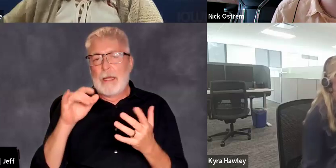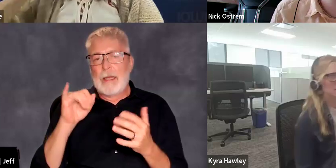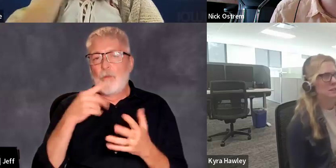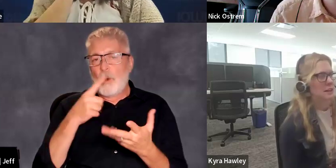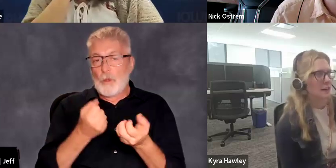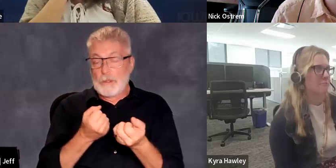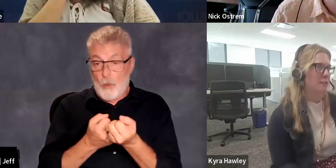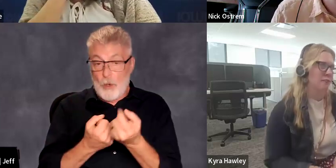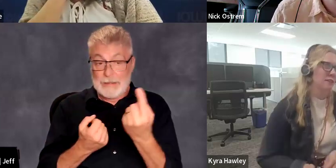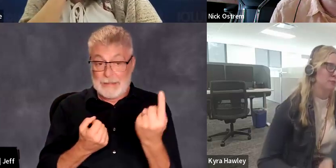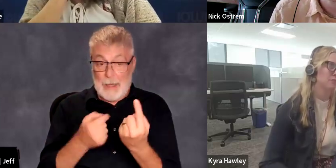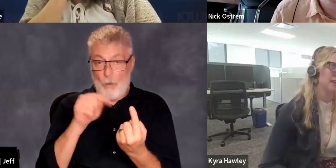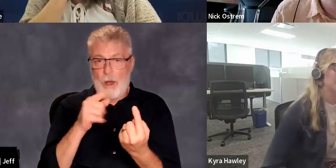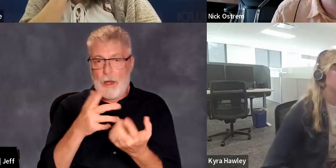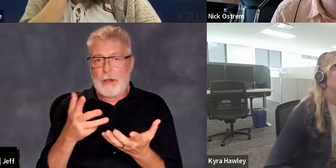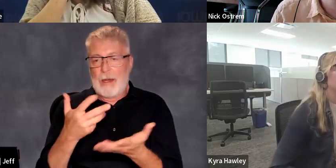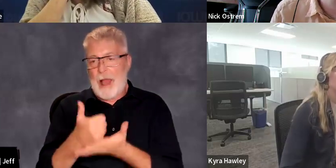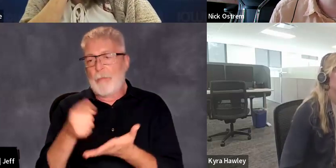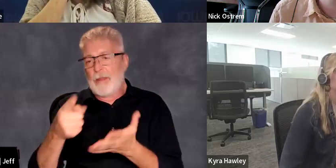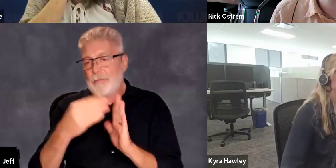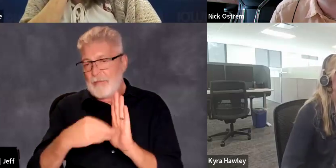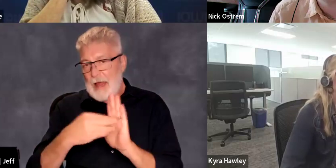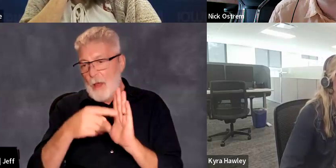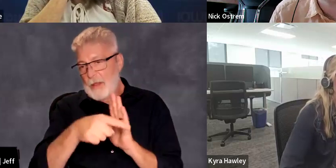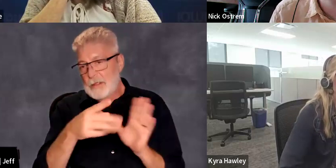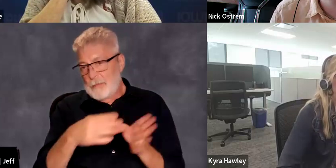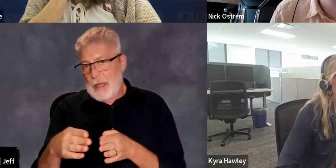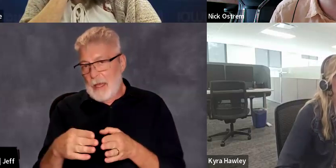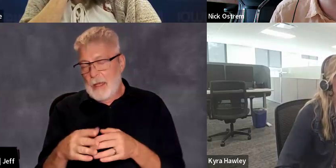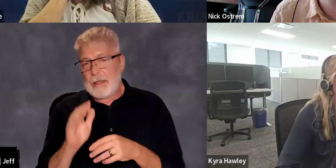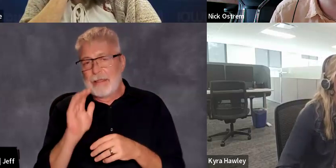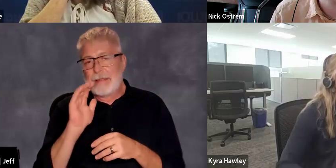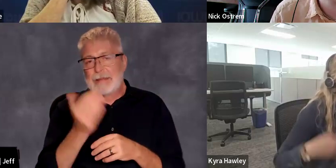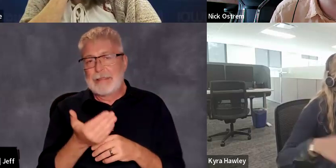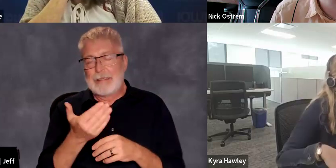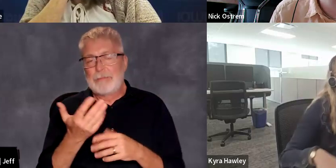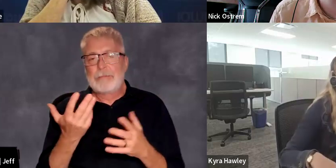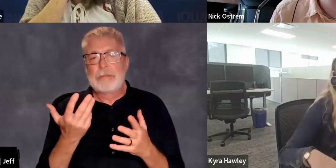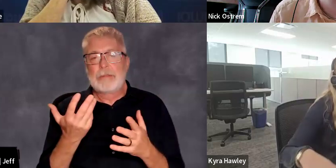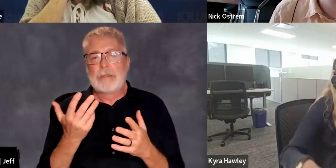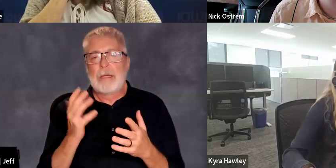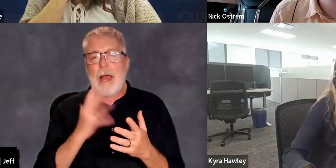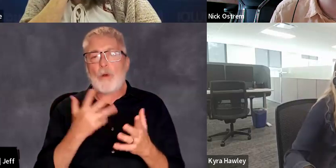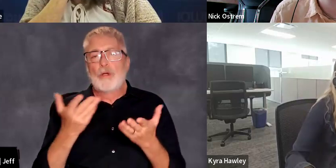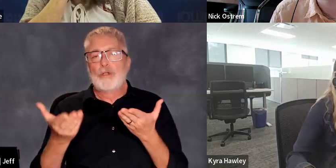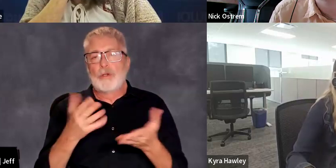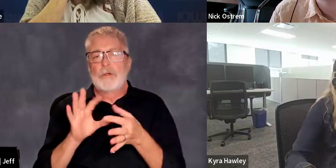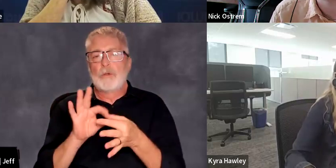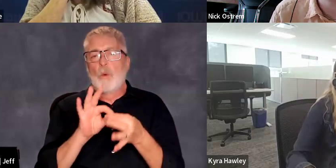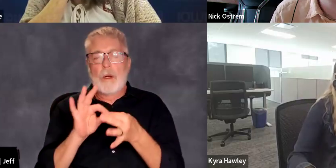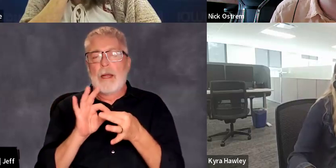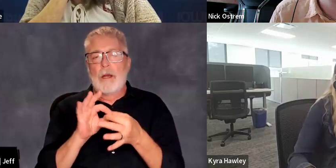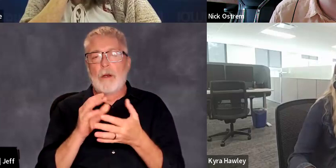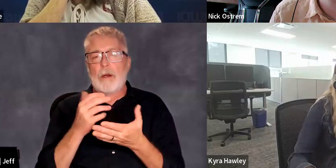supporting someone to kind of fill out this plan, it seems like having them like our service coordinator reach out and